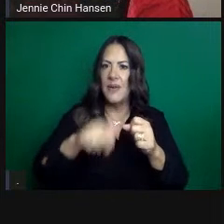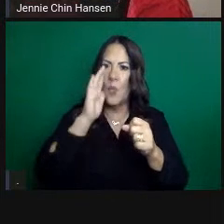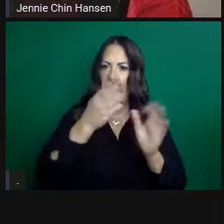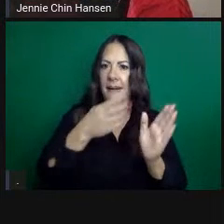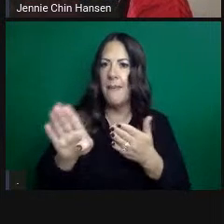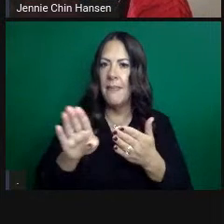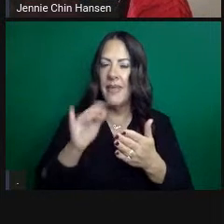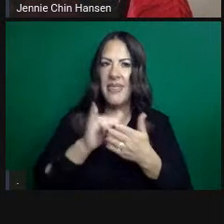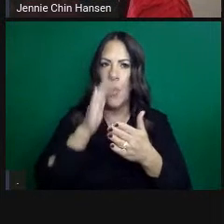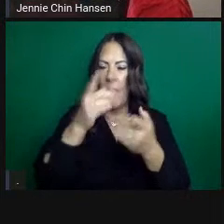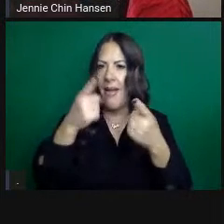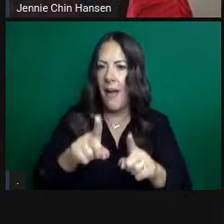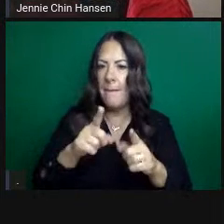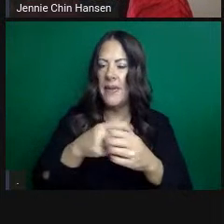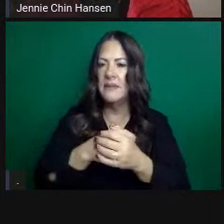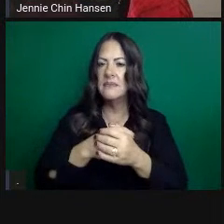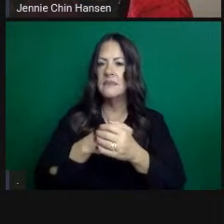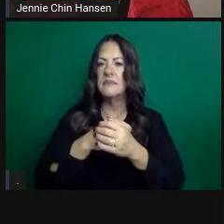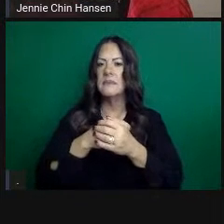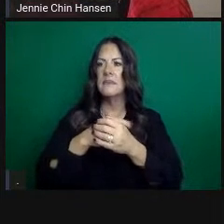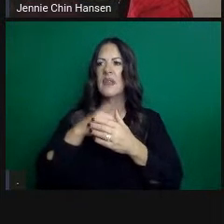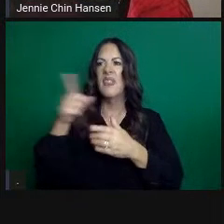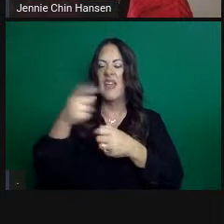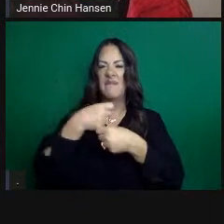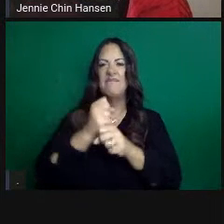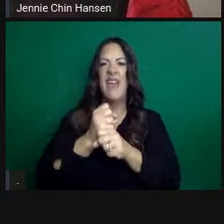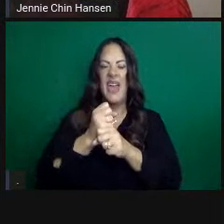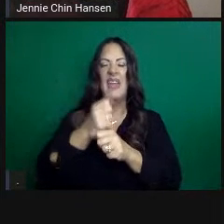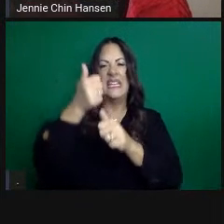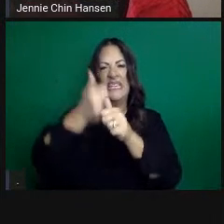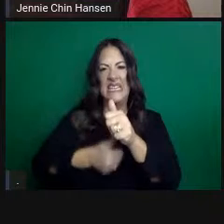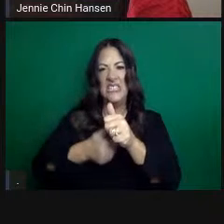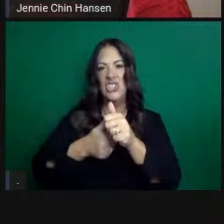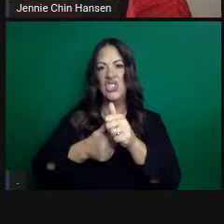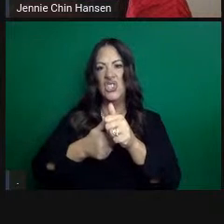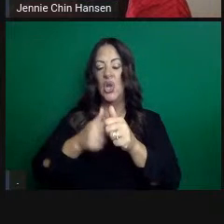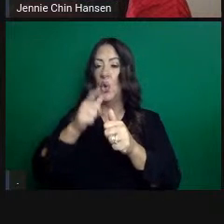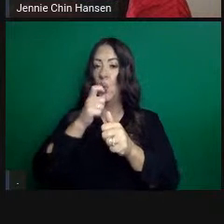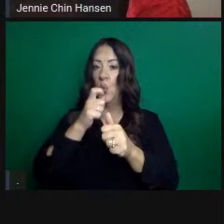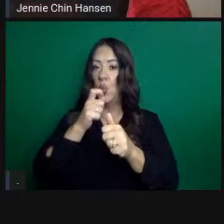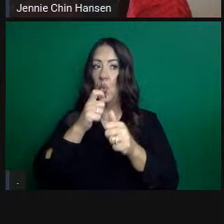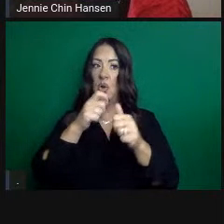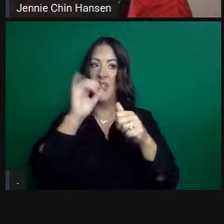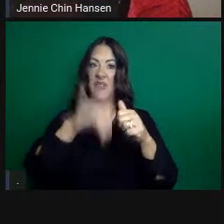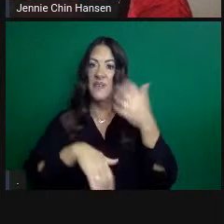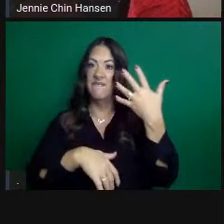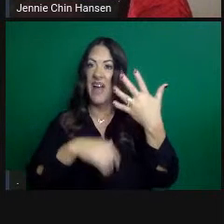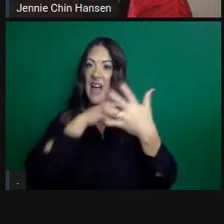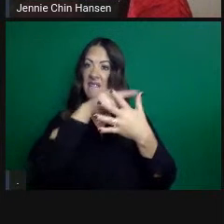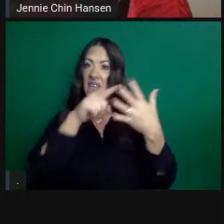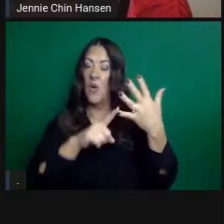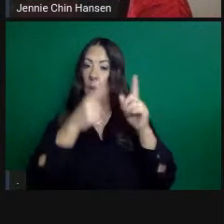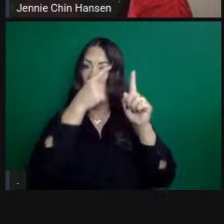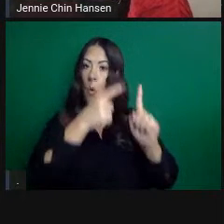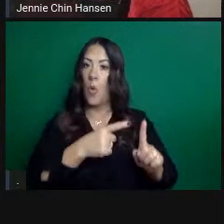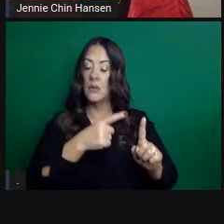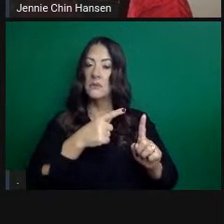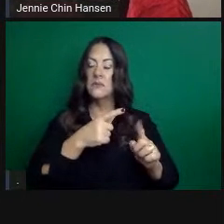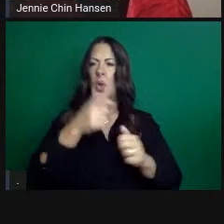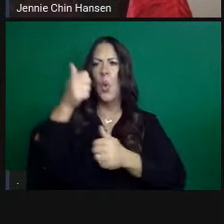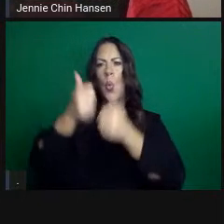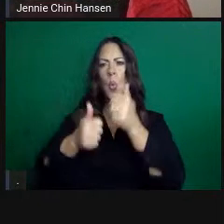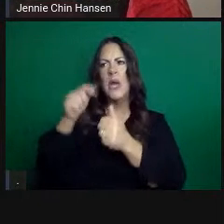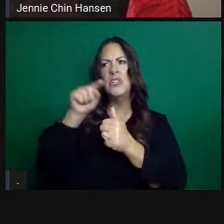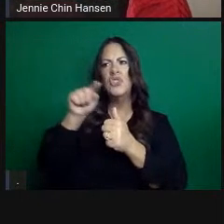100 initiatives with names of departments within the cabinet that are attached to